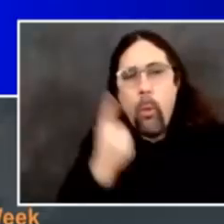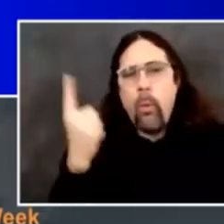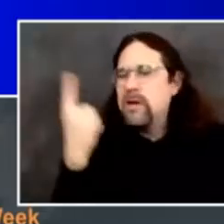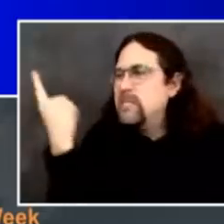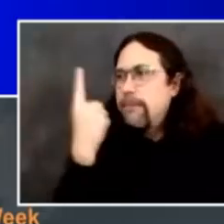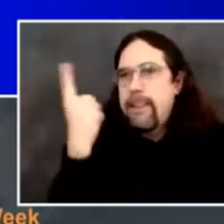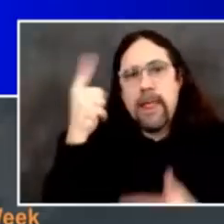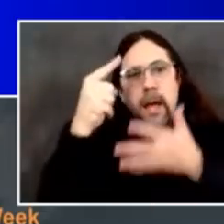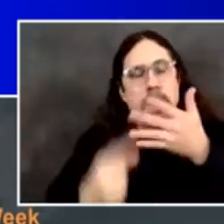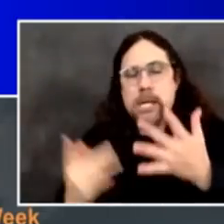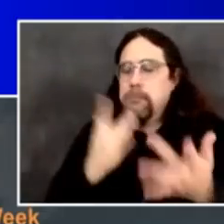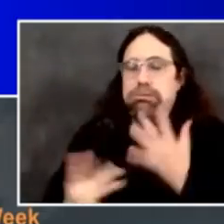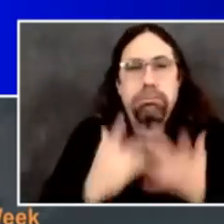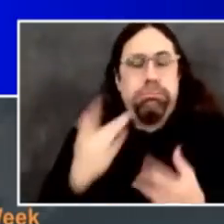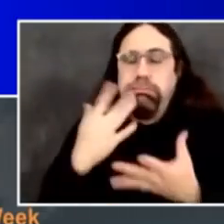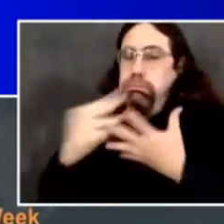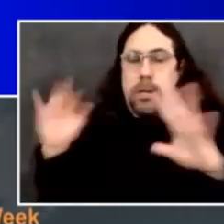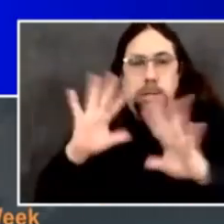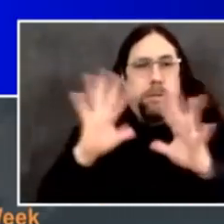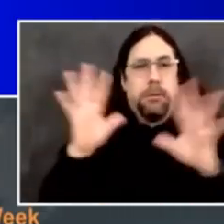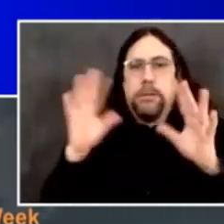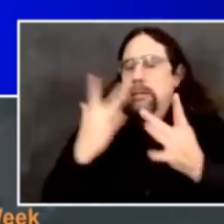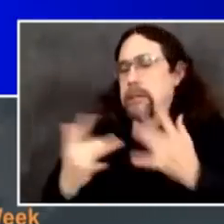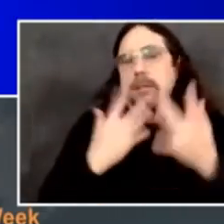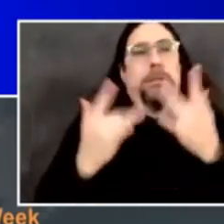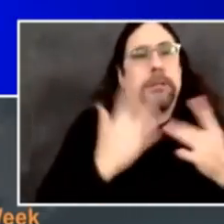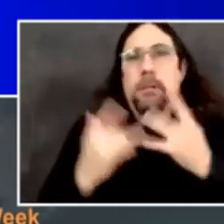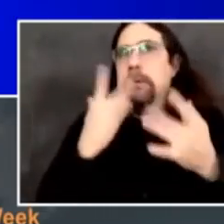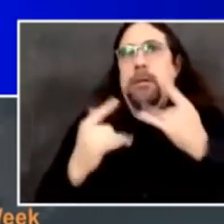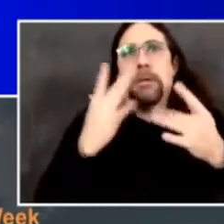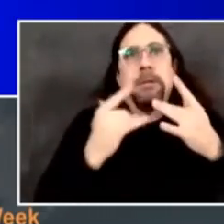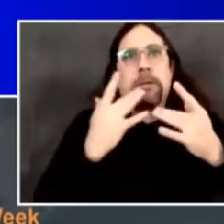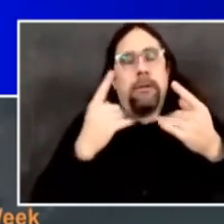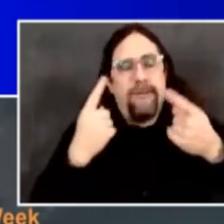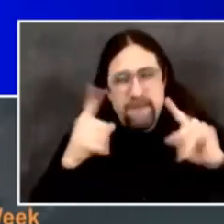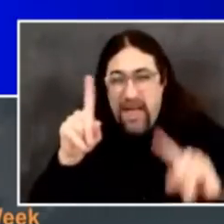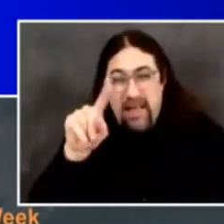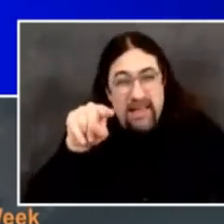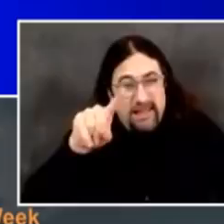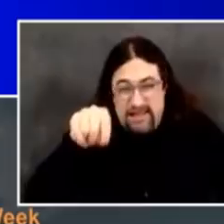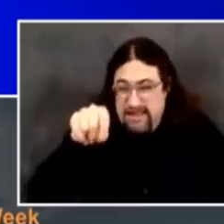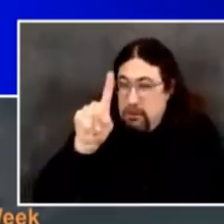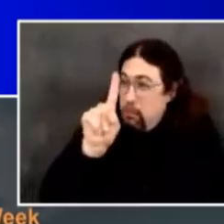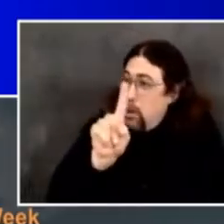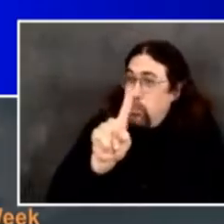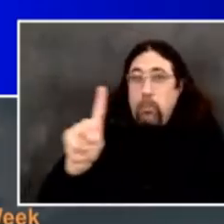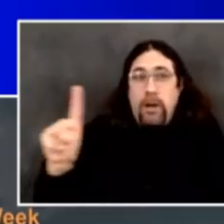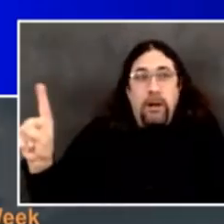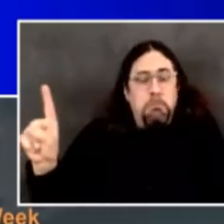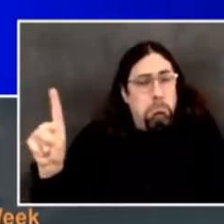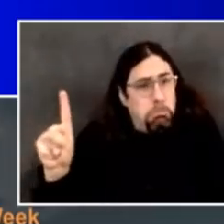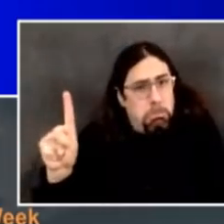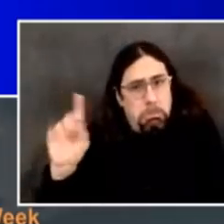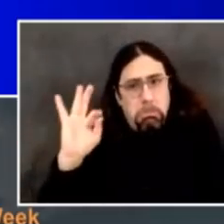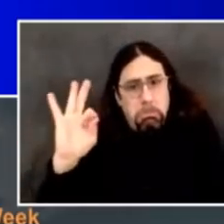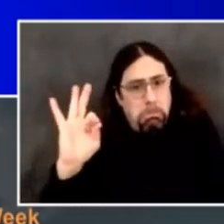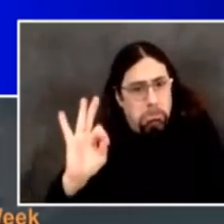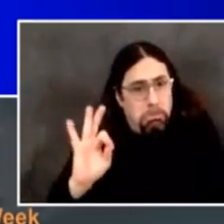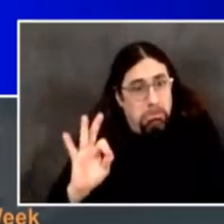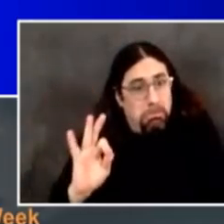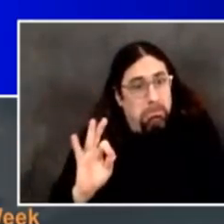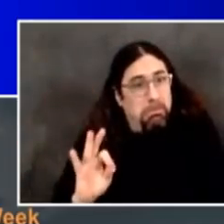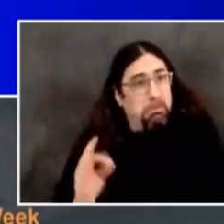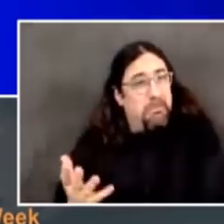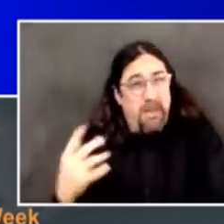every hospital, every nursing home will get what they need. And that means the N95 mask, the surgical masks, the gloves, the face shields, the